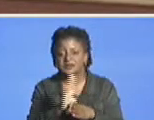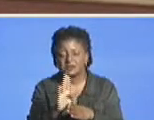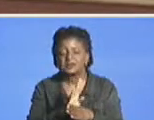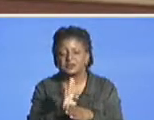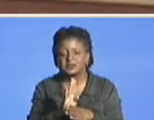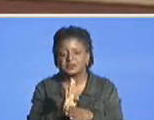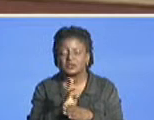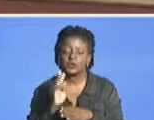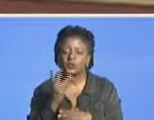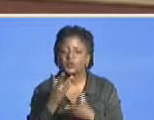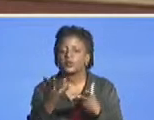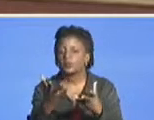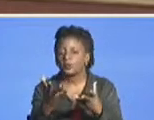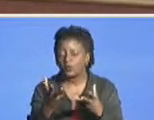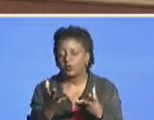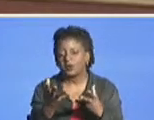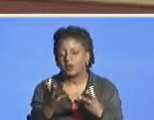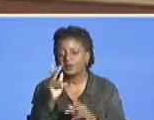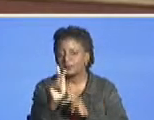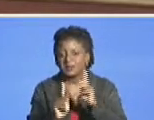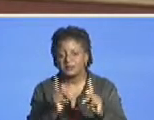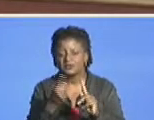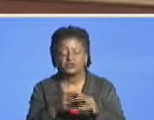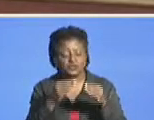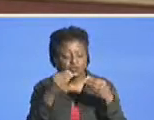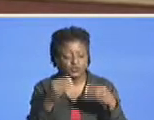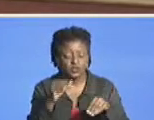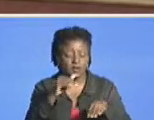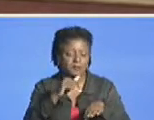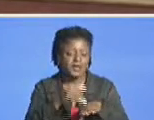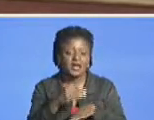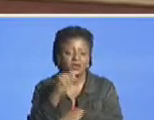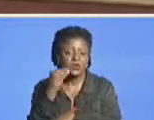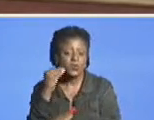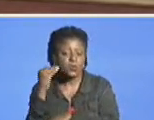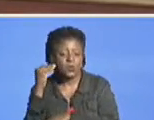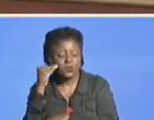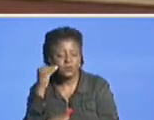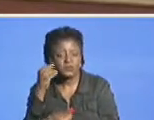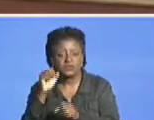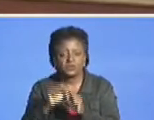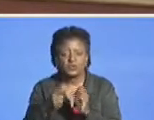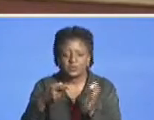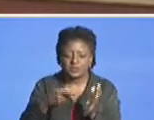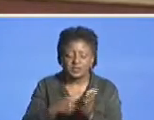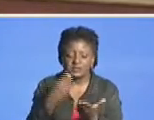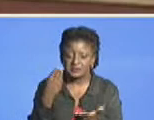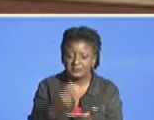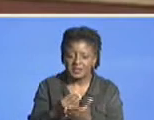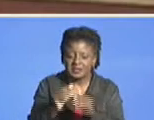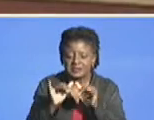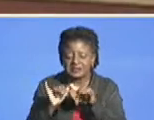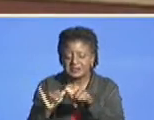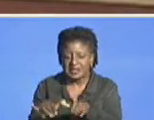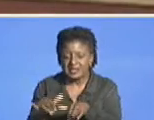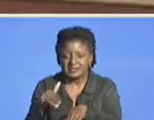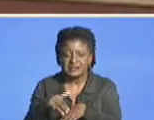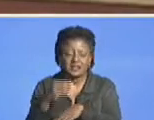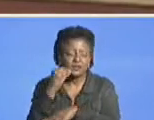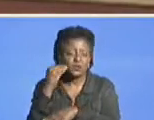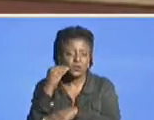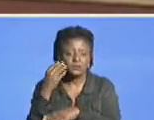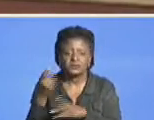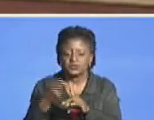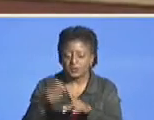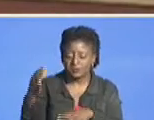We want people to shop at home so that this money stays at home and